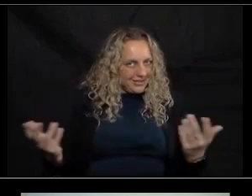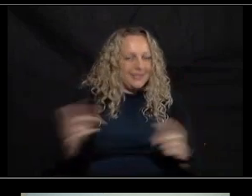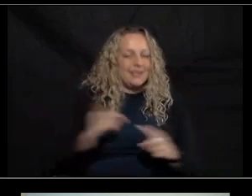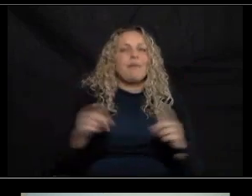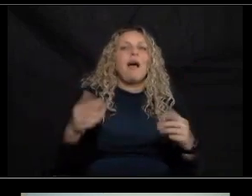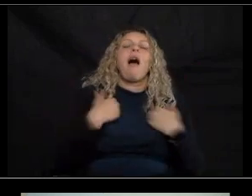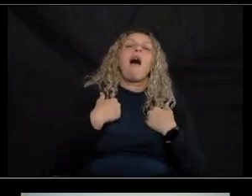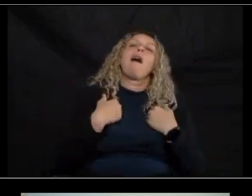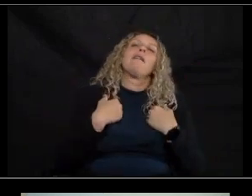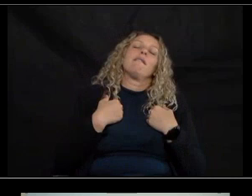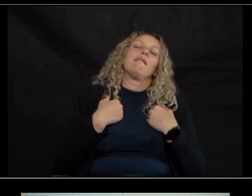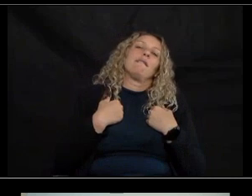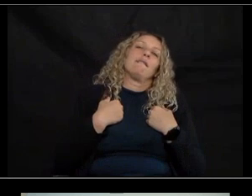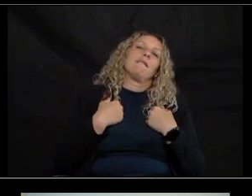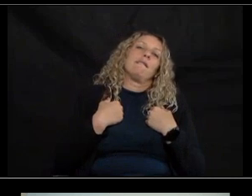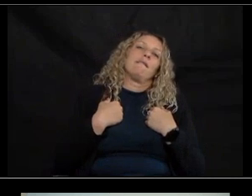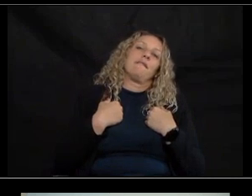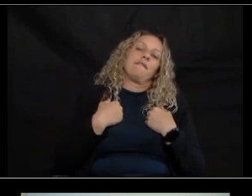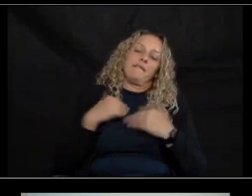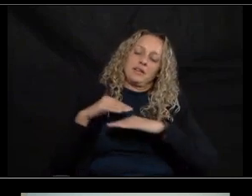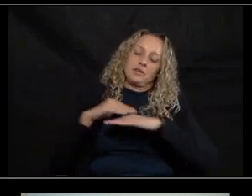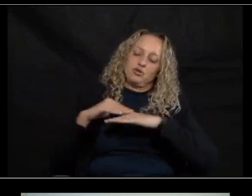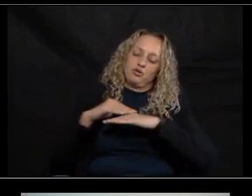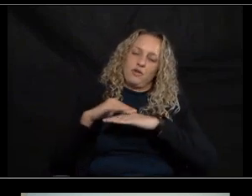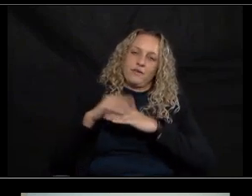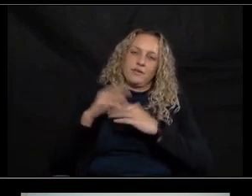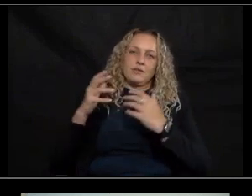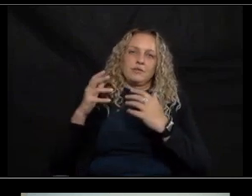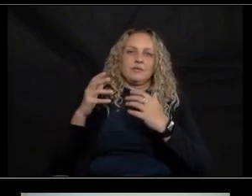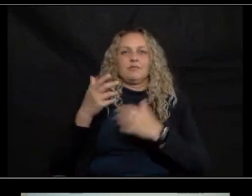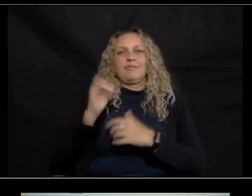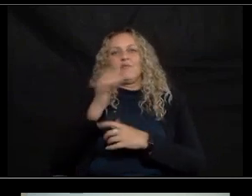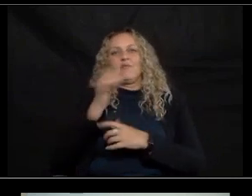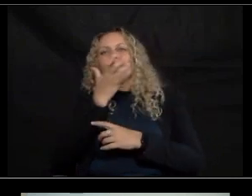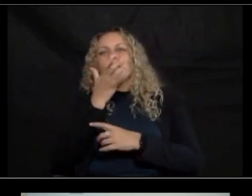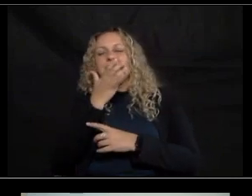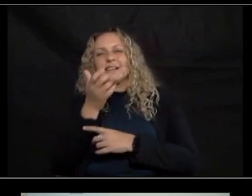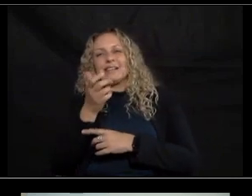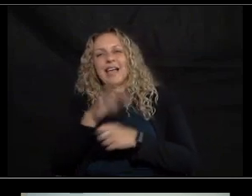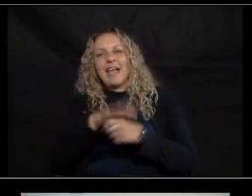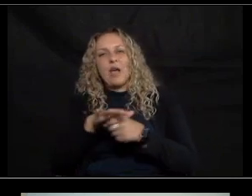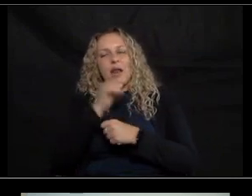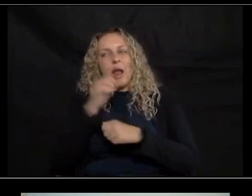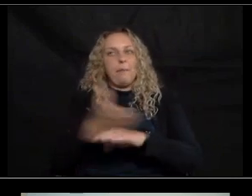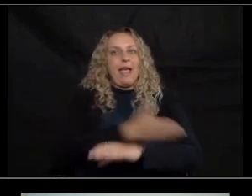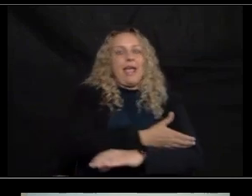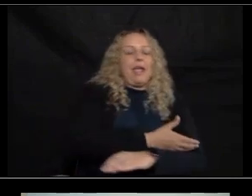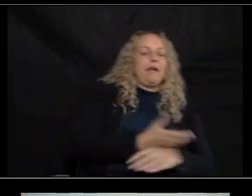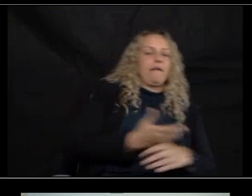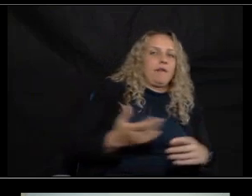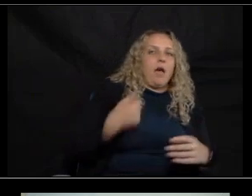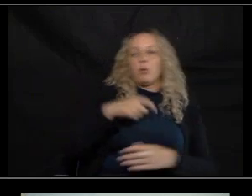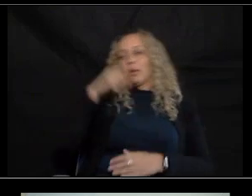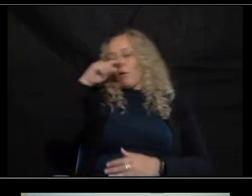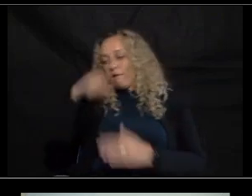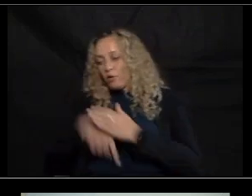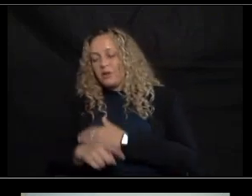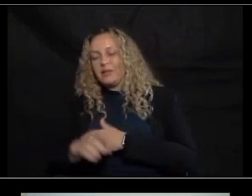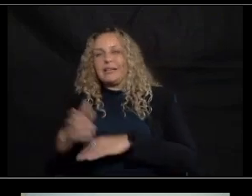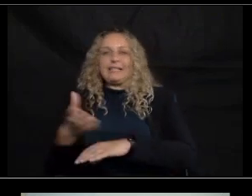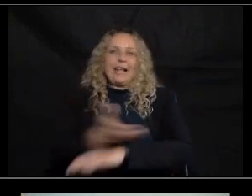have pervious surfaces, so basically grassy areas that aren't already paved. I mean, we could go further and take out